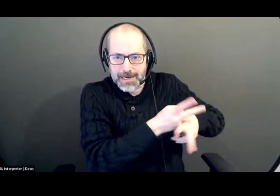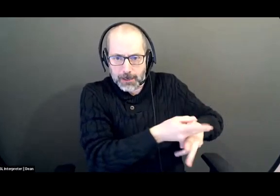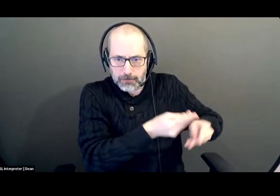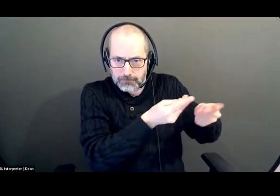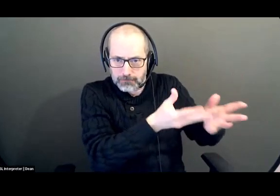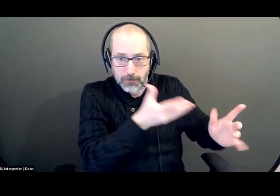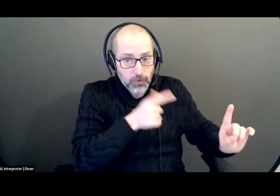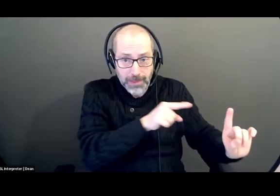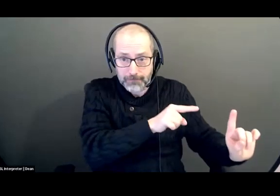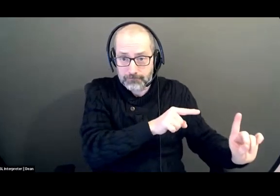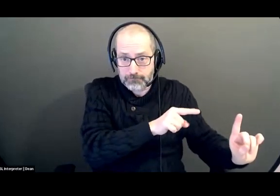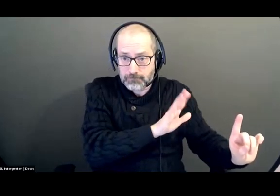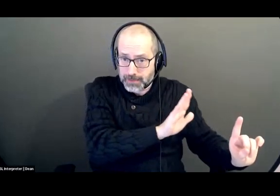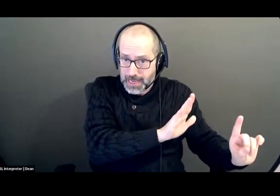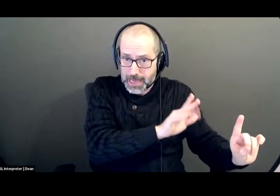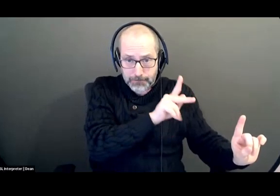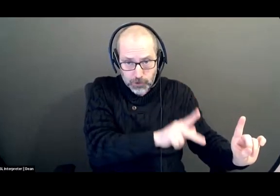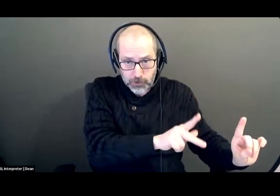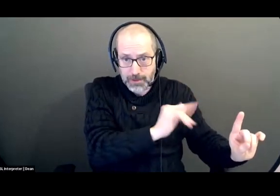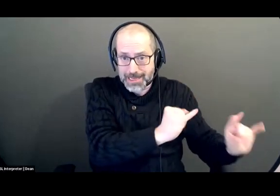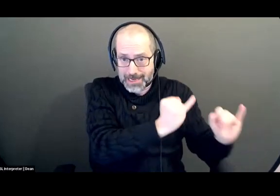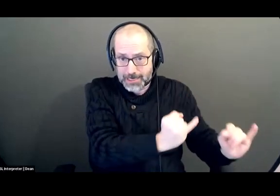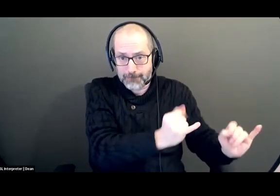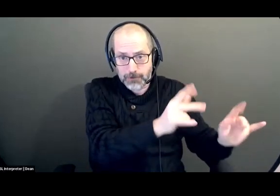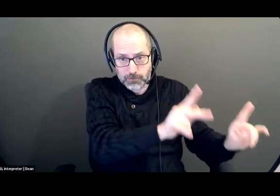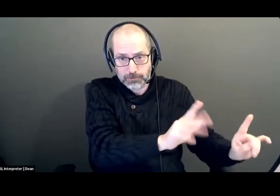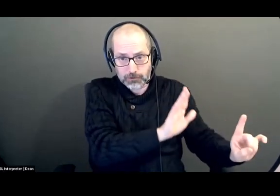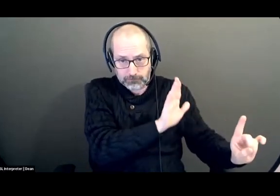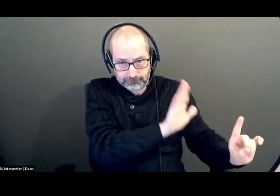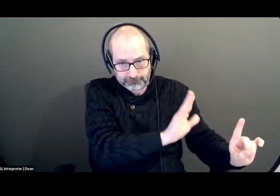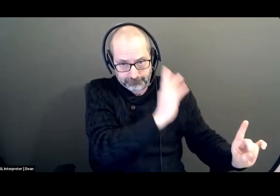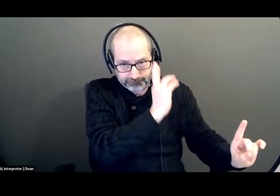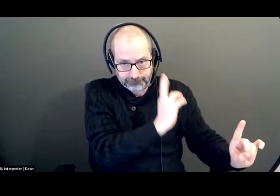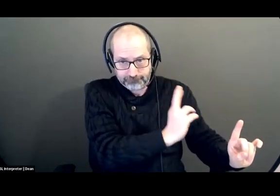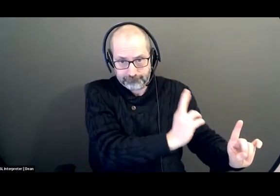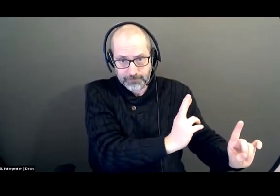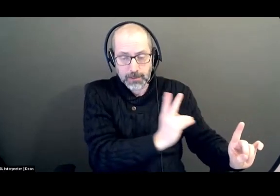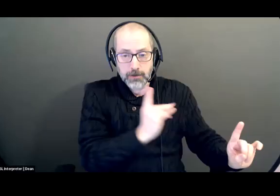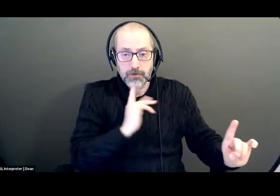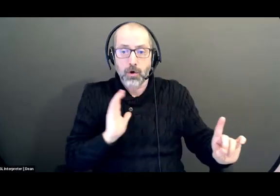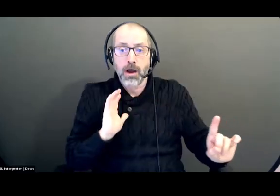Power of choice. I could kind of add on to that because